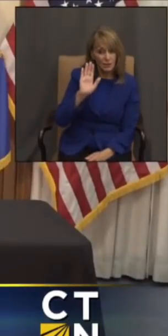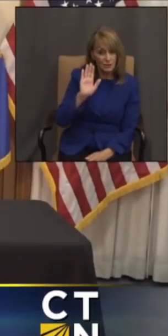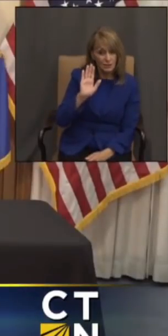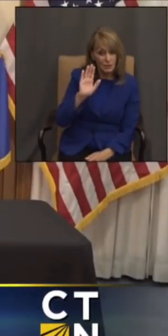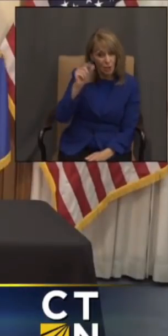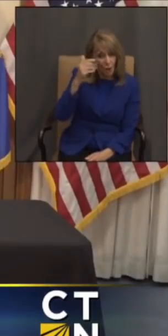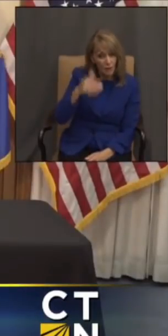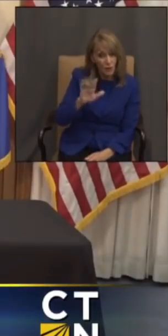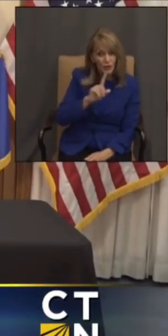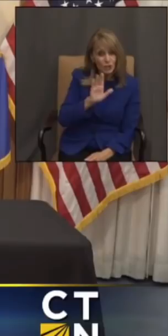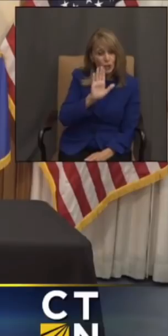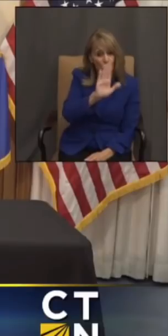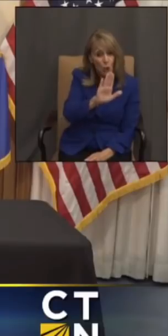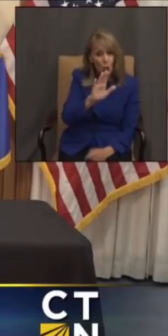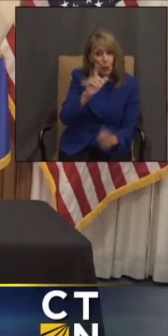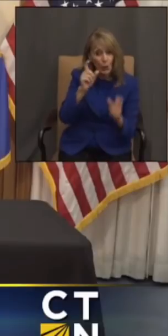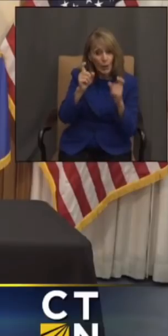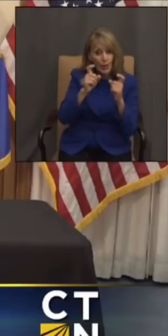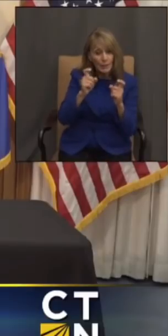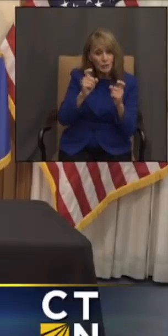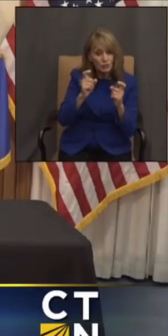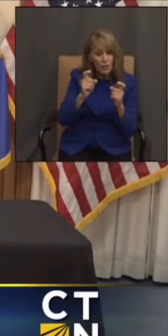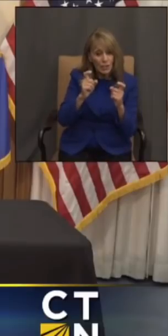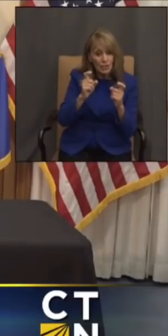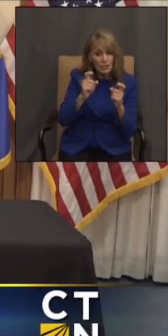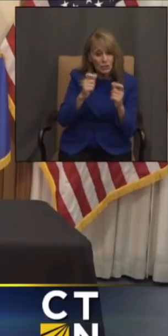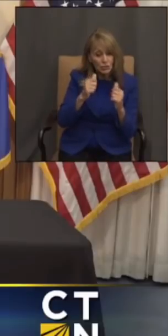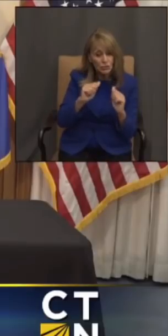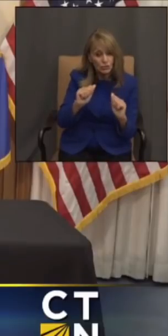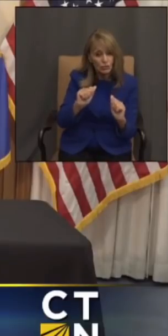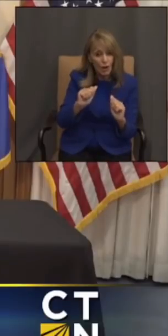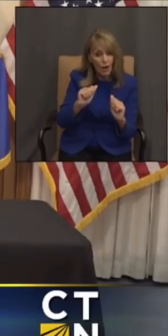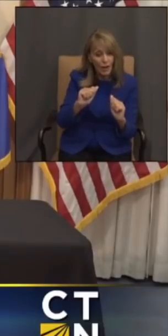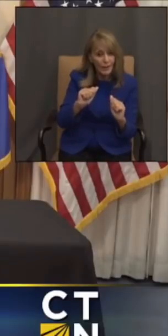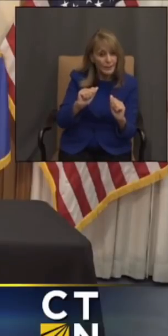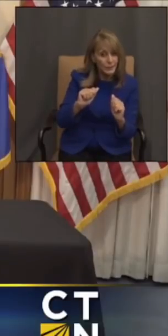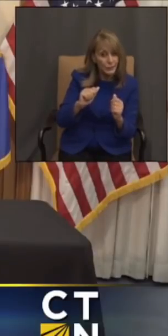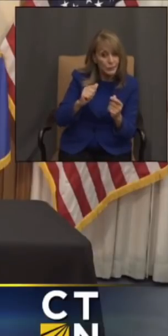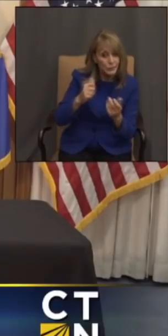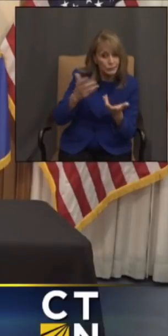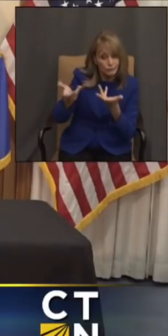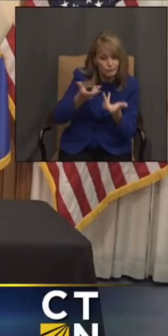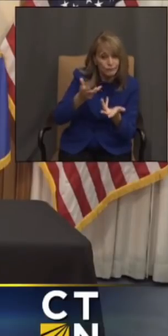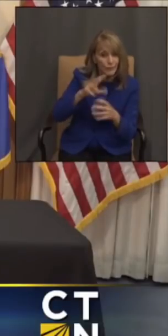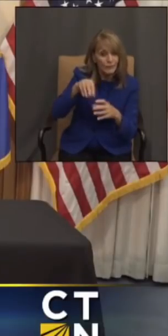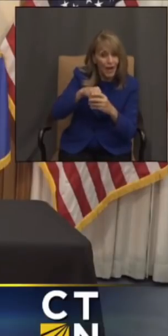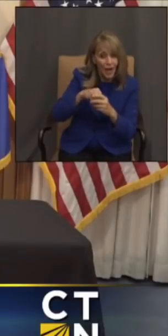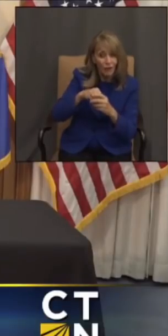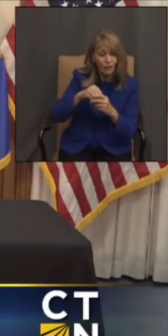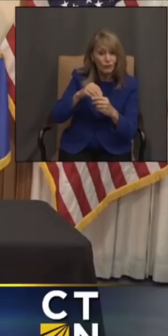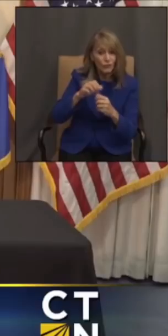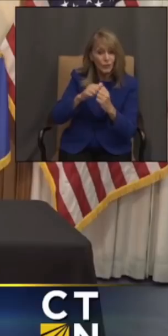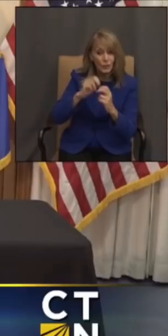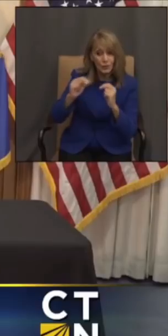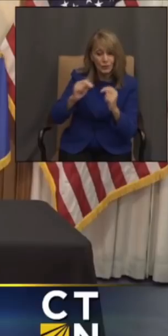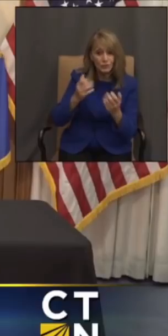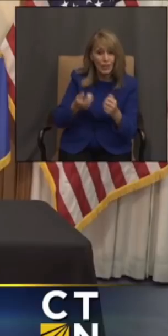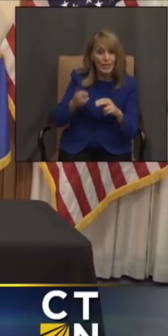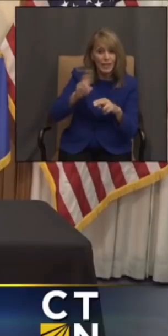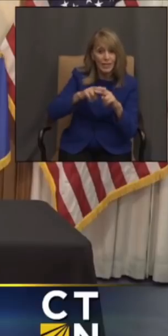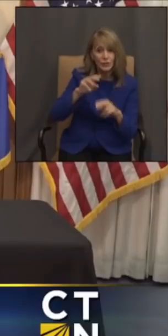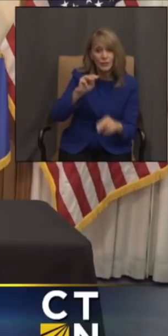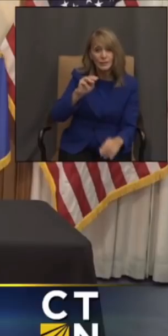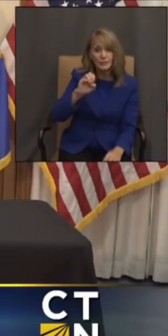to try to work with the negotiations that are going on right now? Maybe try to increase